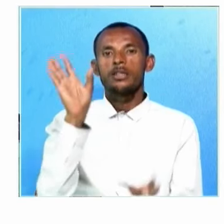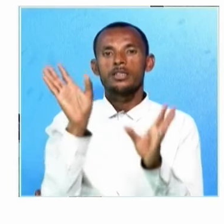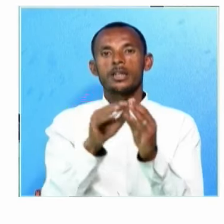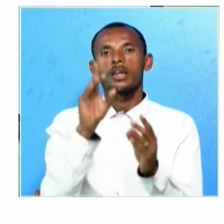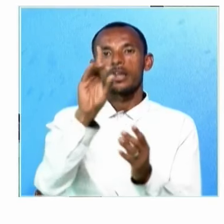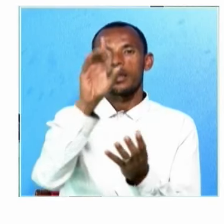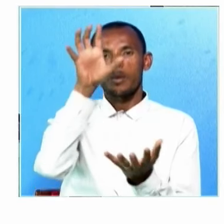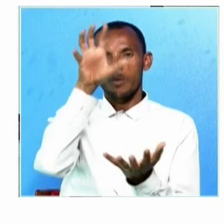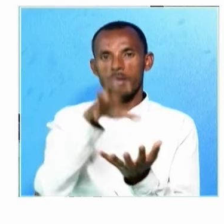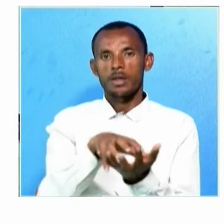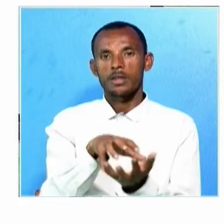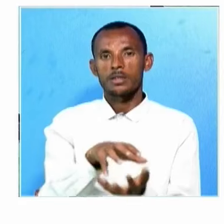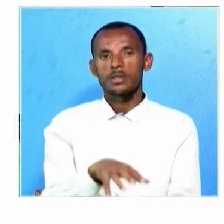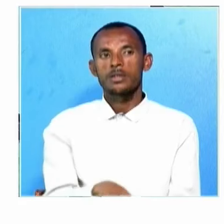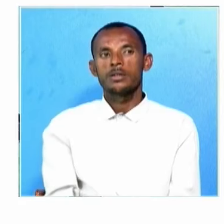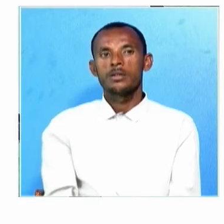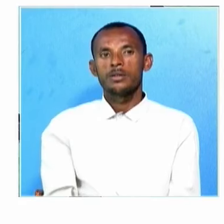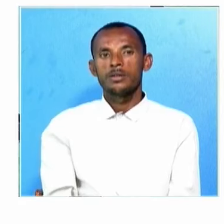D contains